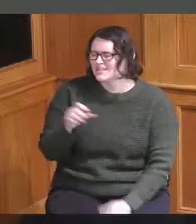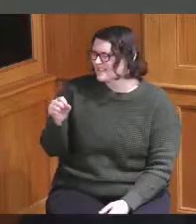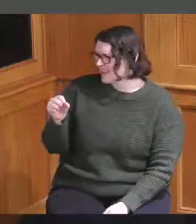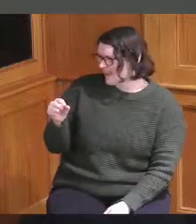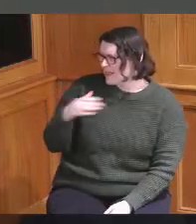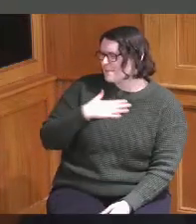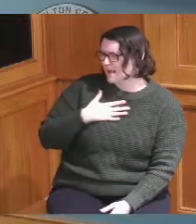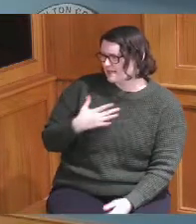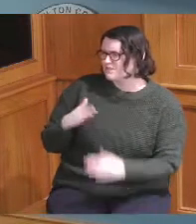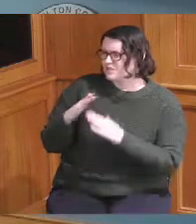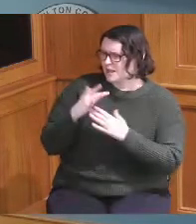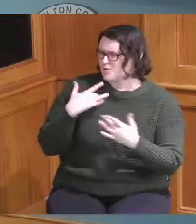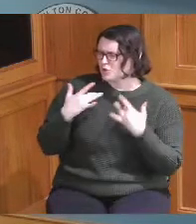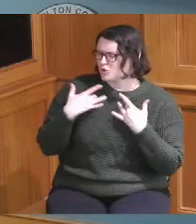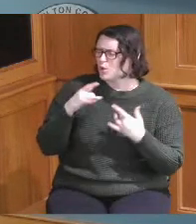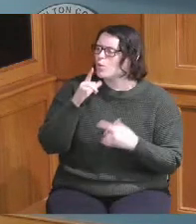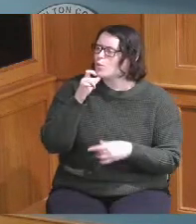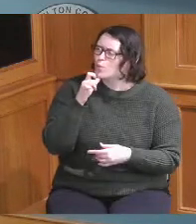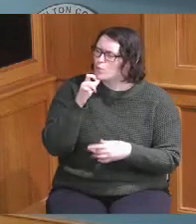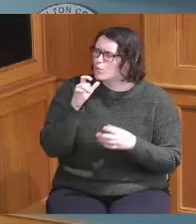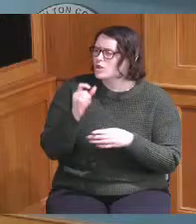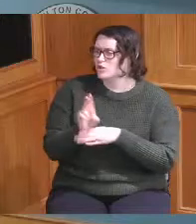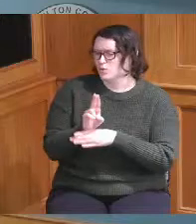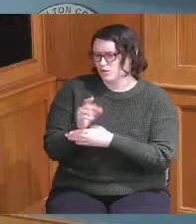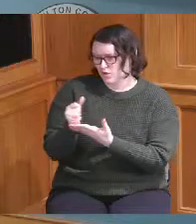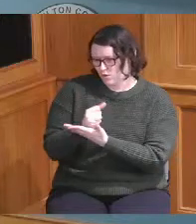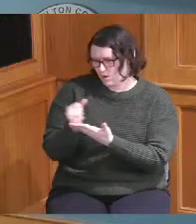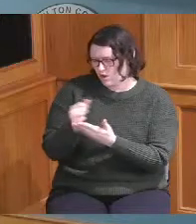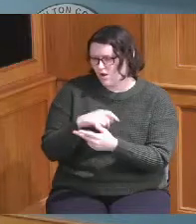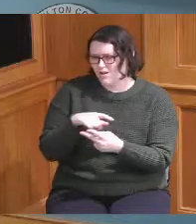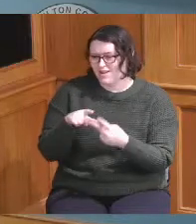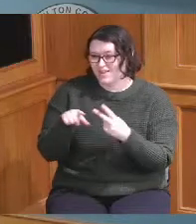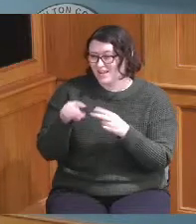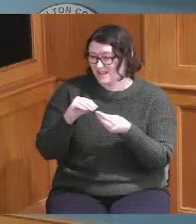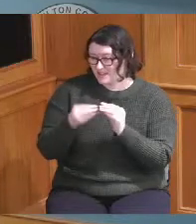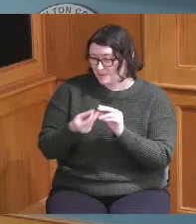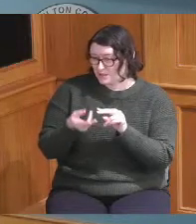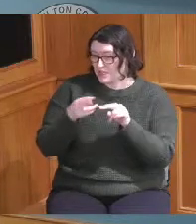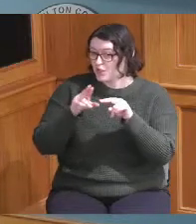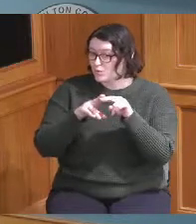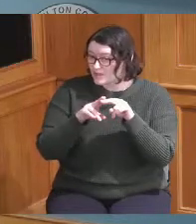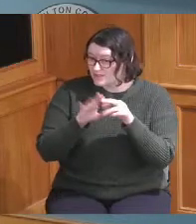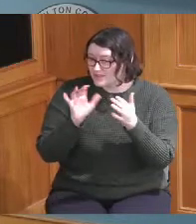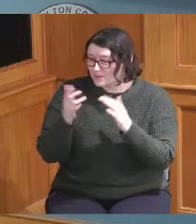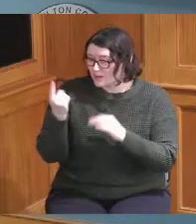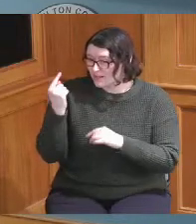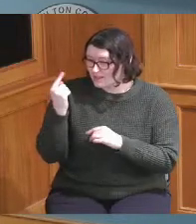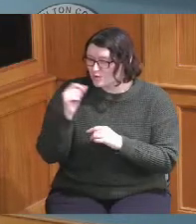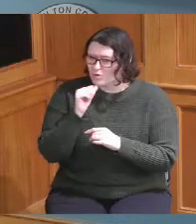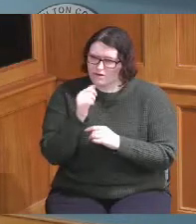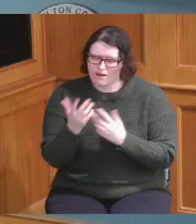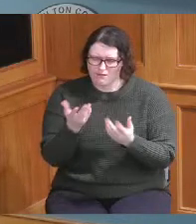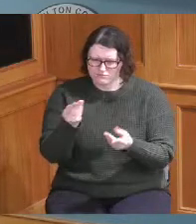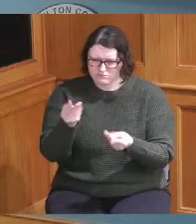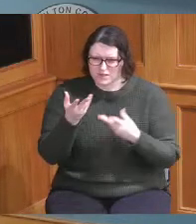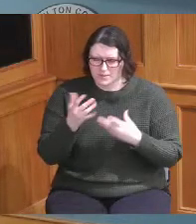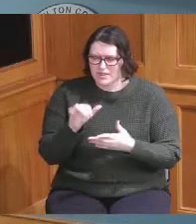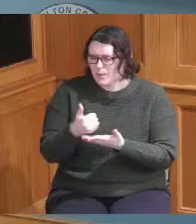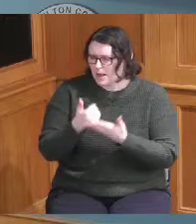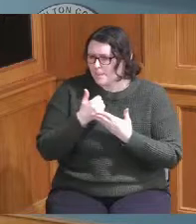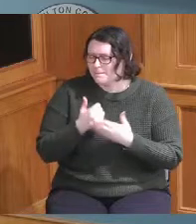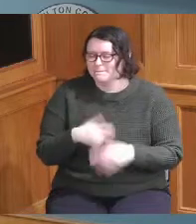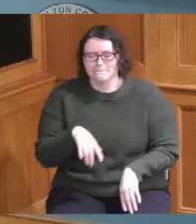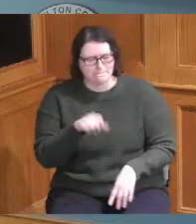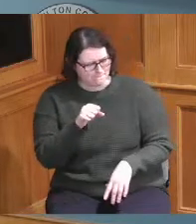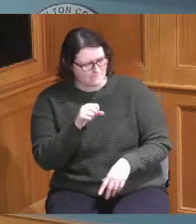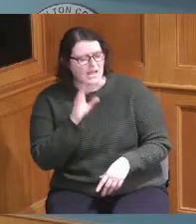my main concern, who has access and whether or not these numbers have increased at all from last year. So that would be helpful. Okay, I can